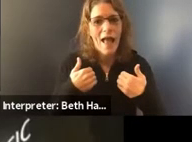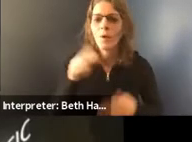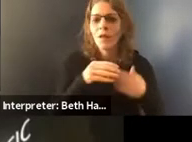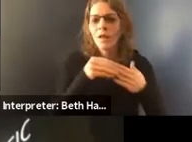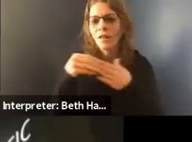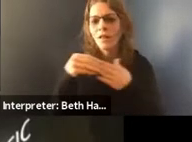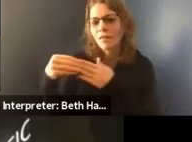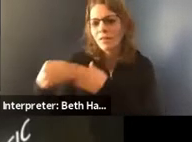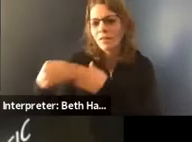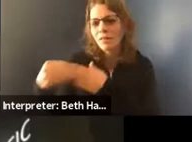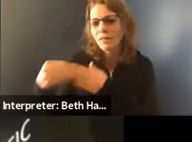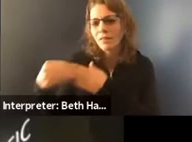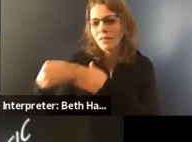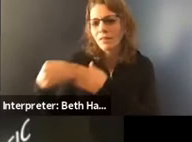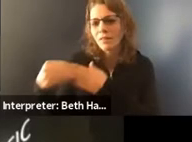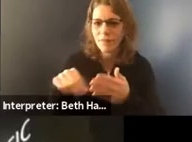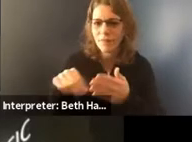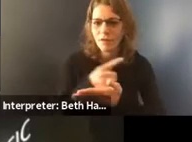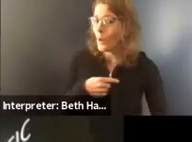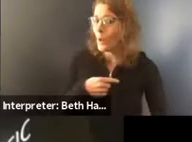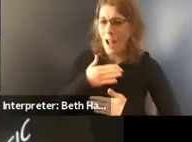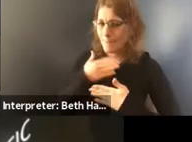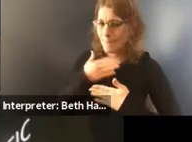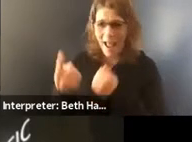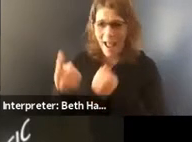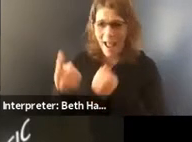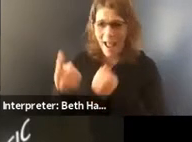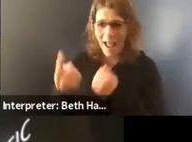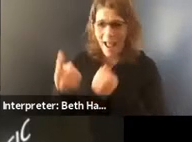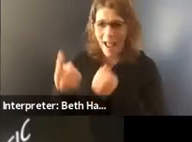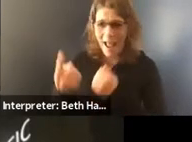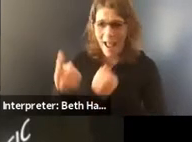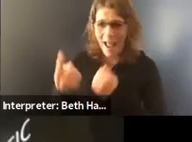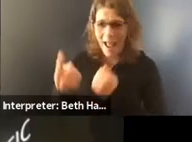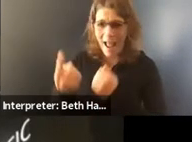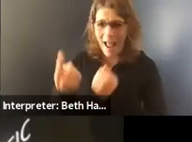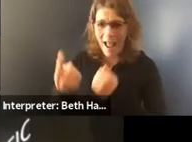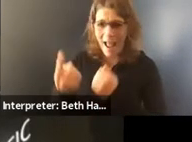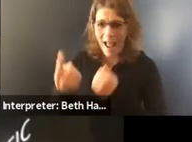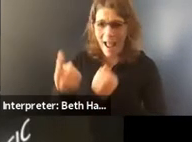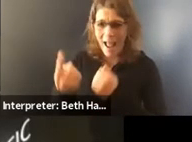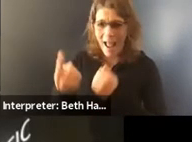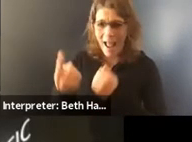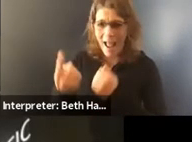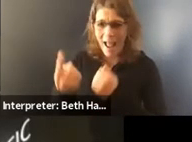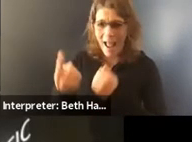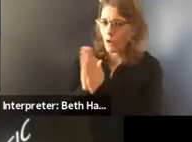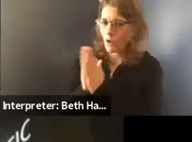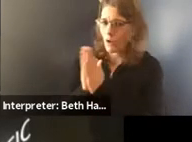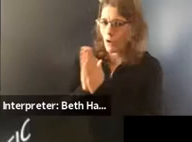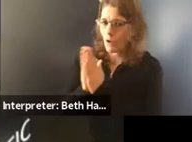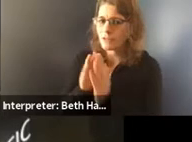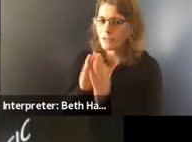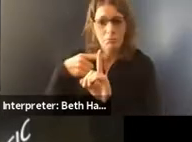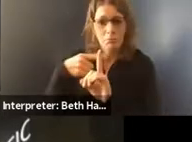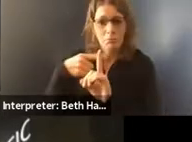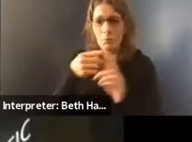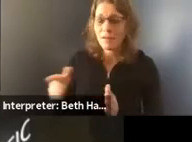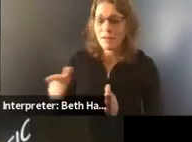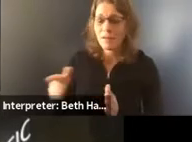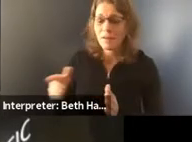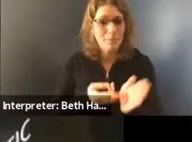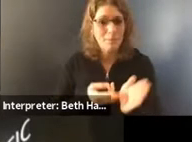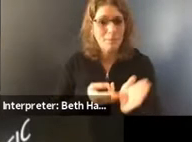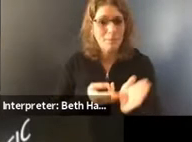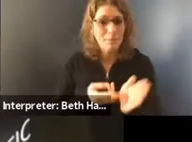all replied so quickly to our request and that it was a positive plan. And I'll be honest, I feel that the plans for the